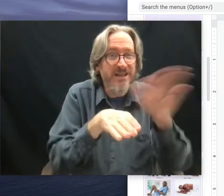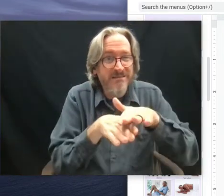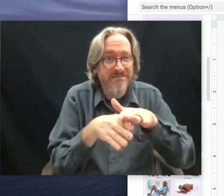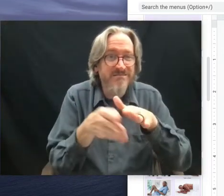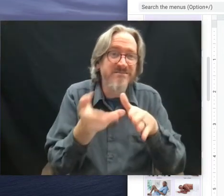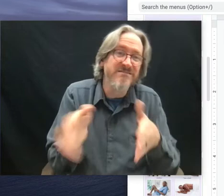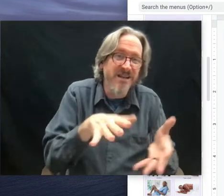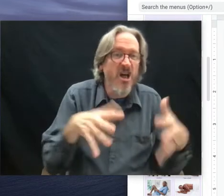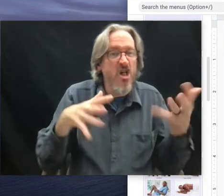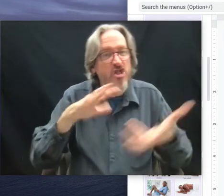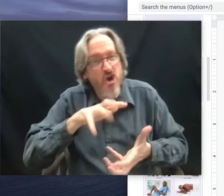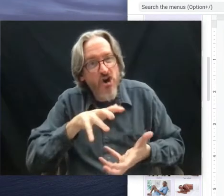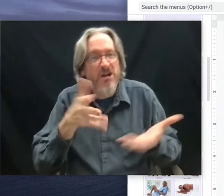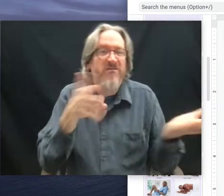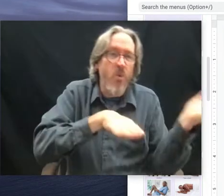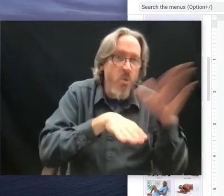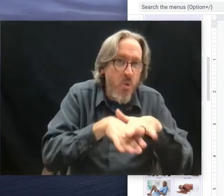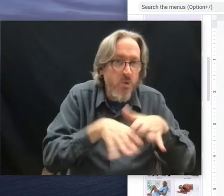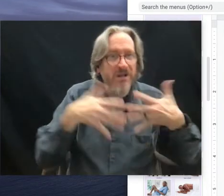Folding.